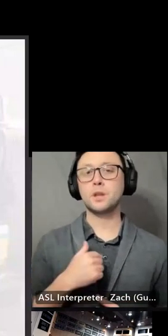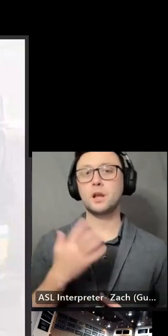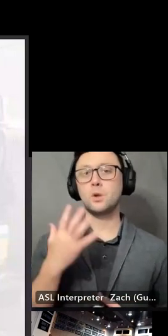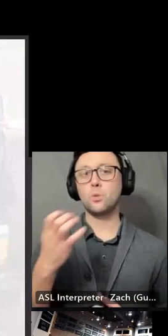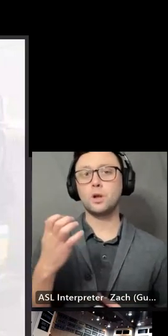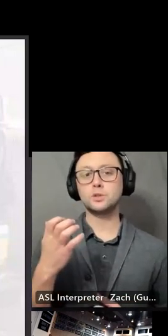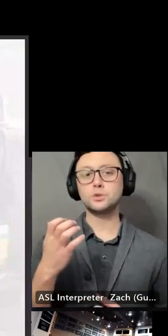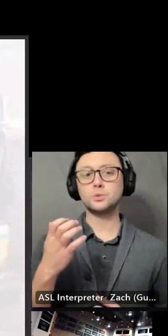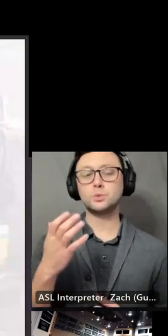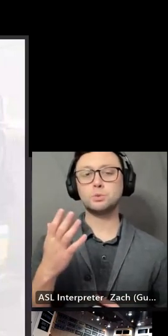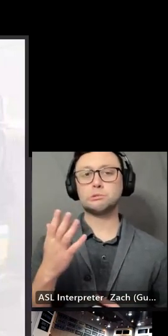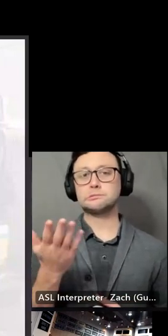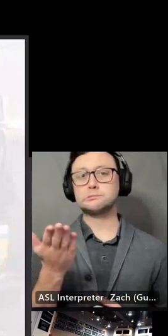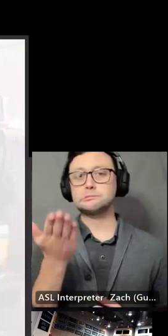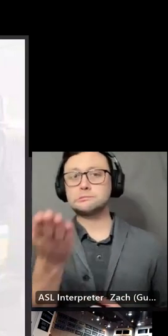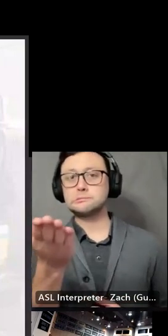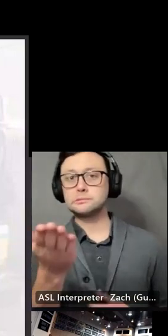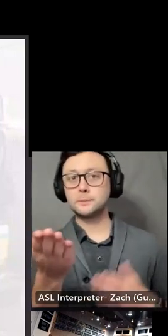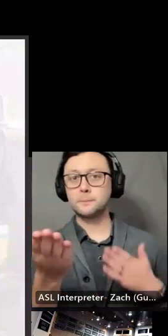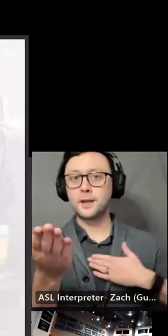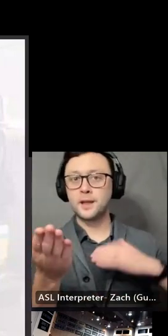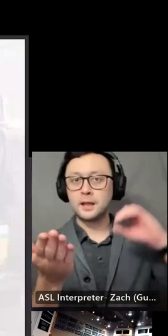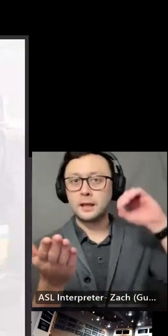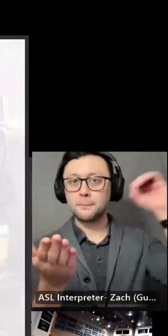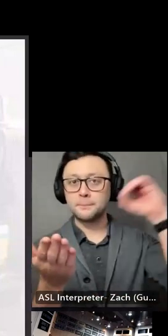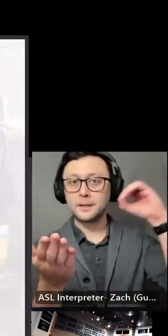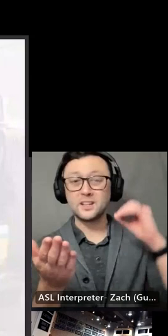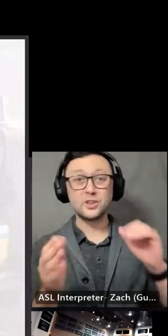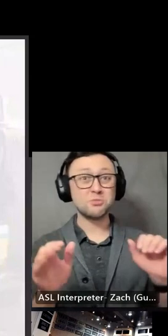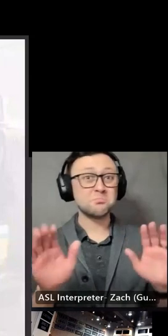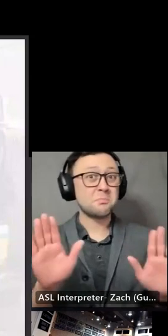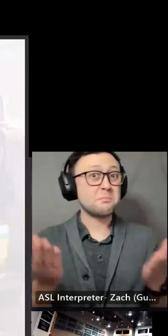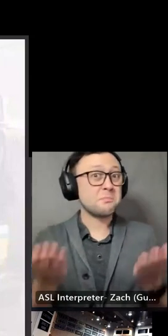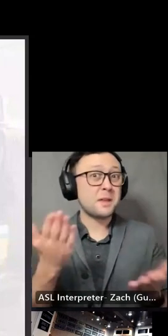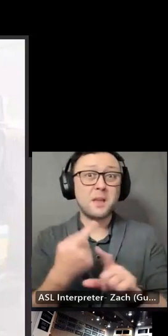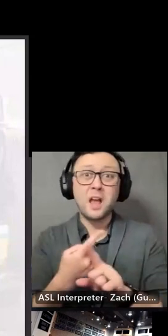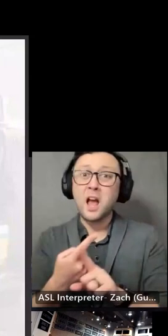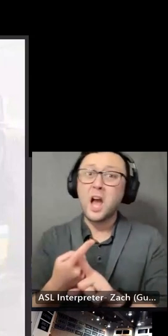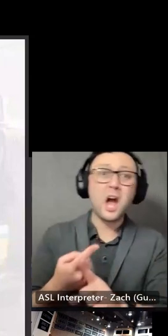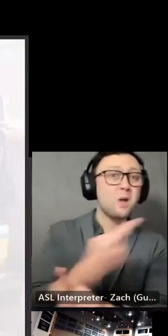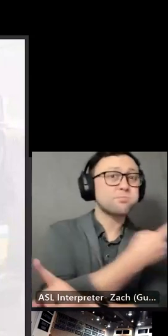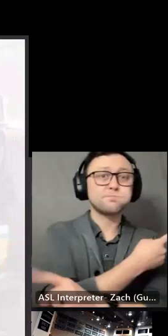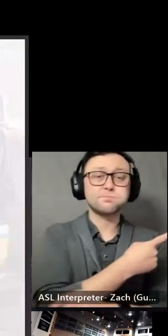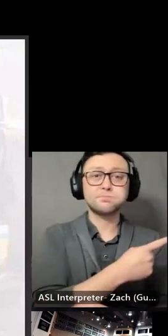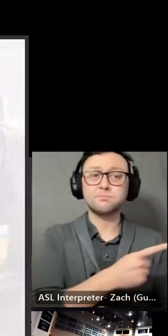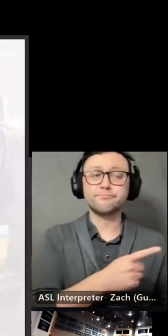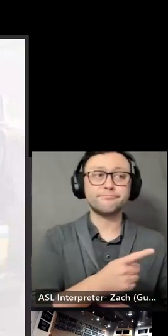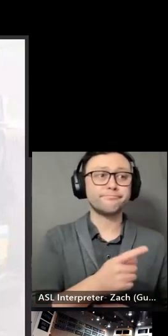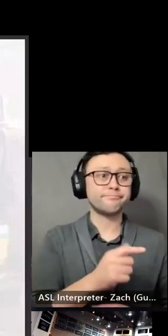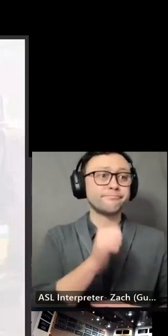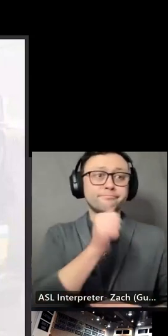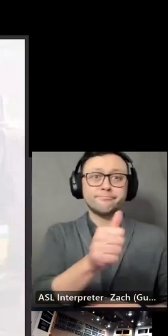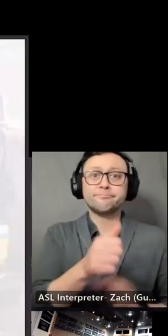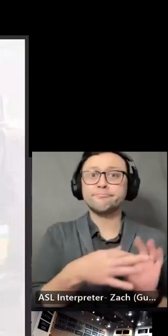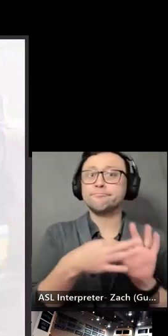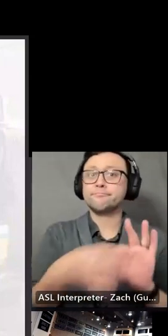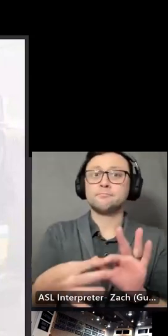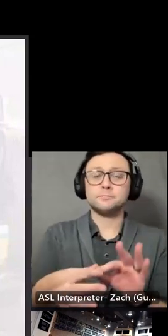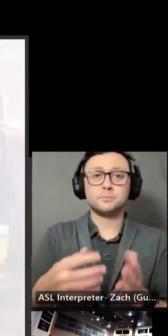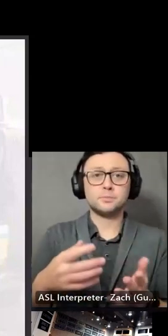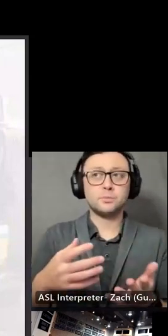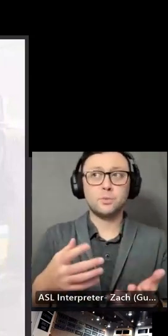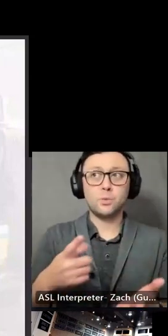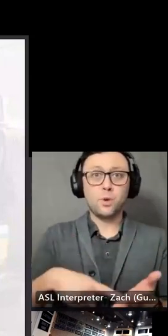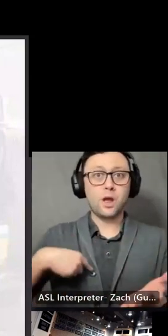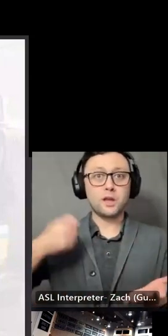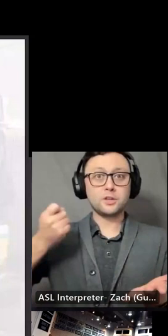an opinion which might be way out on a different direction from what